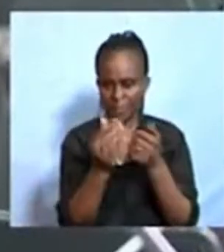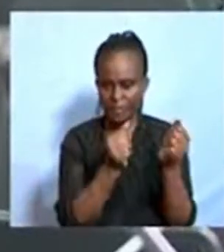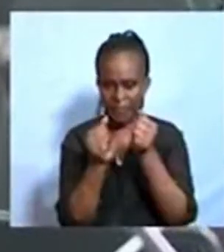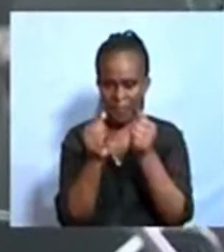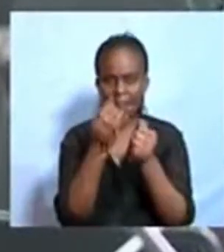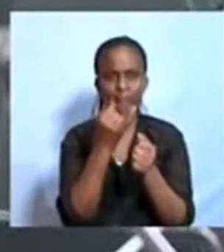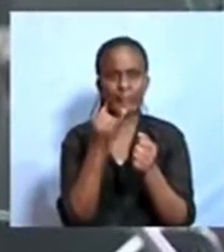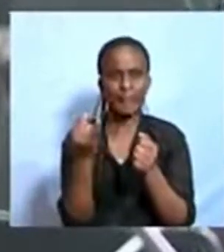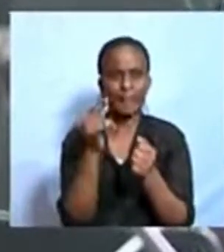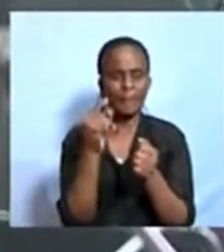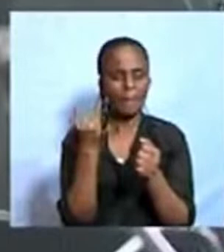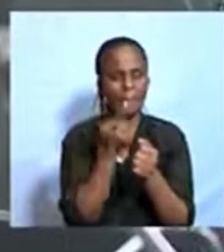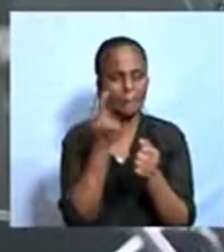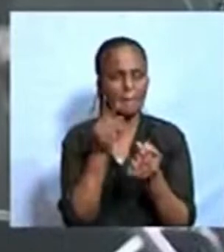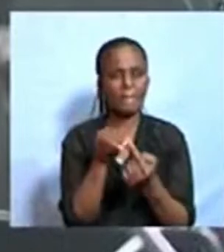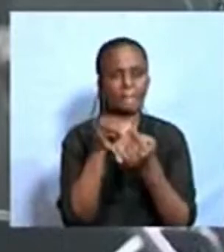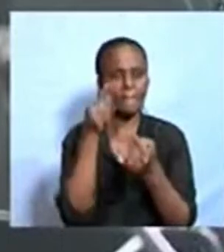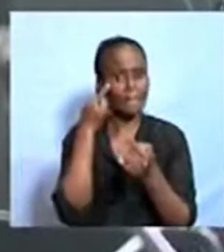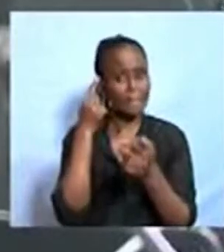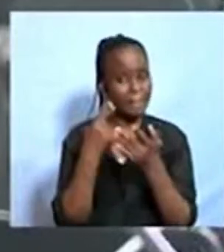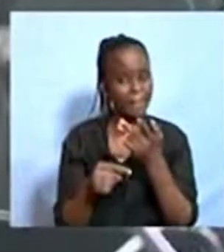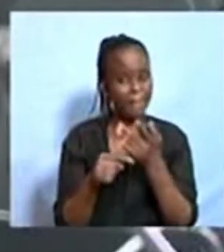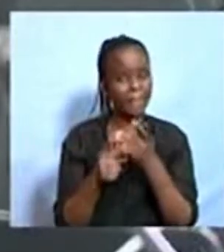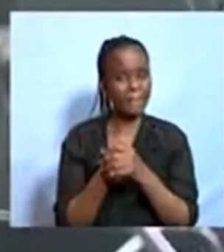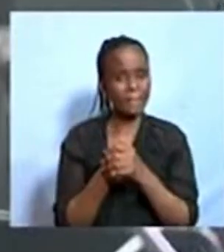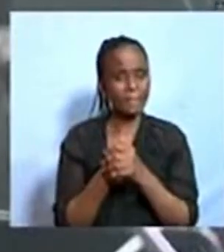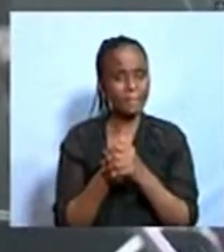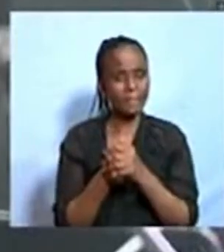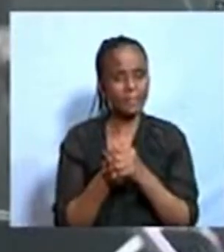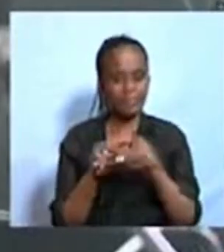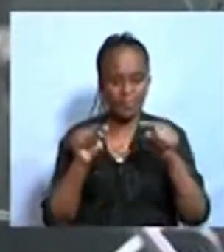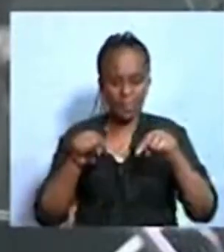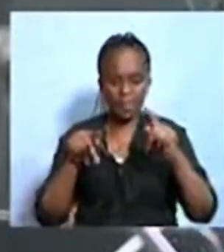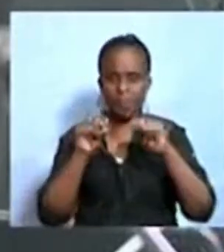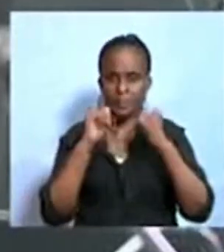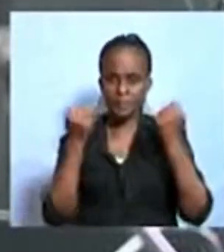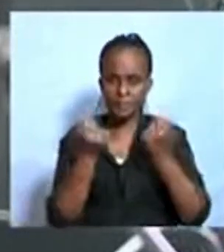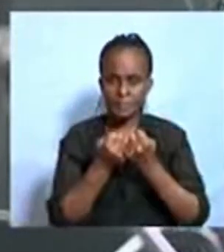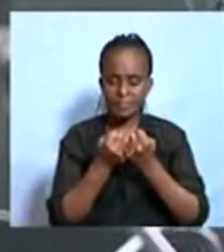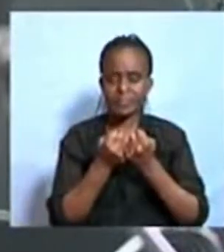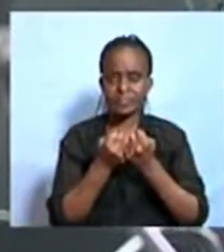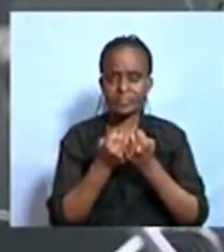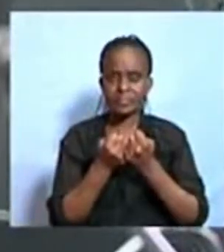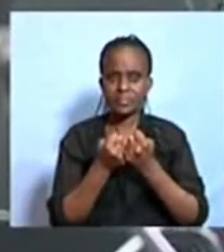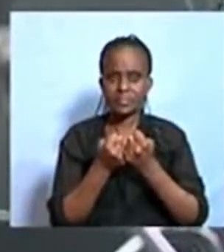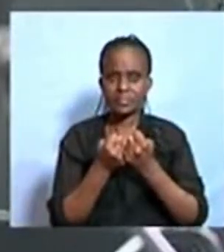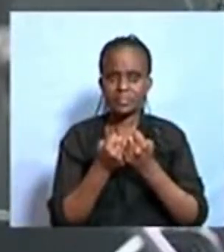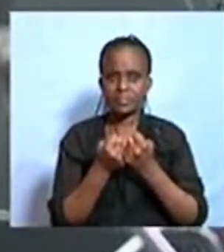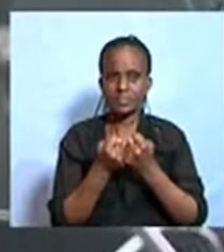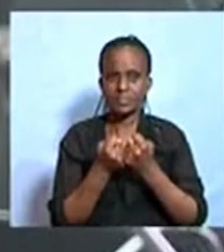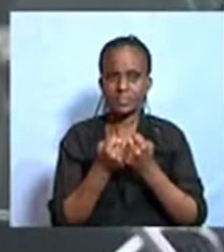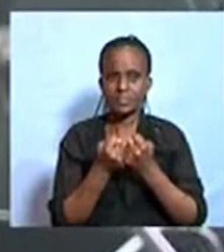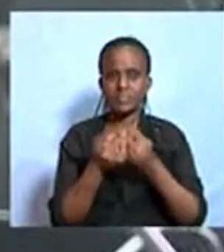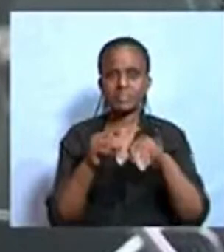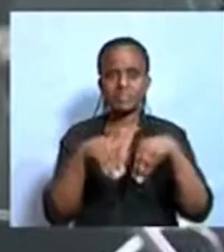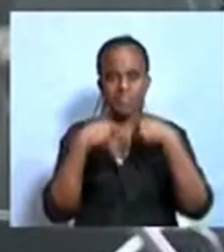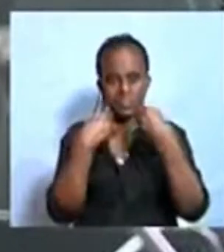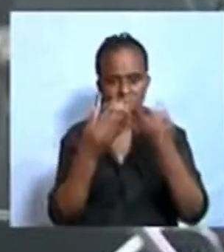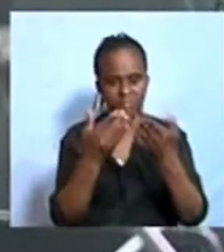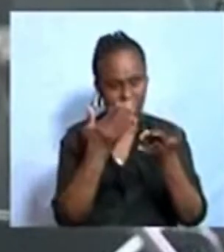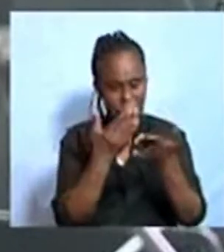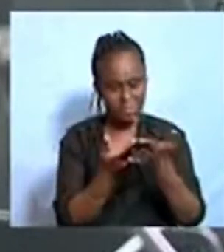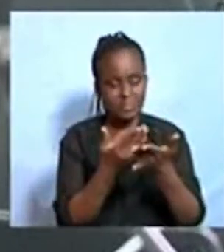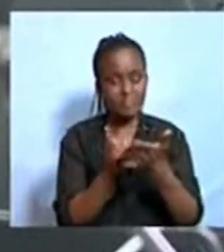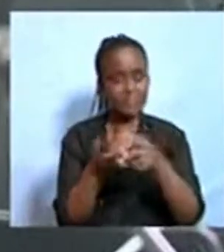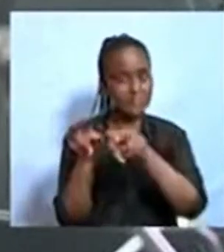issues, just being specific for the sake of this team, and where do we provide that